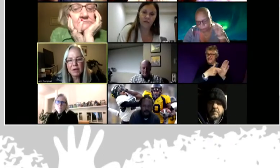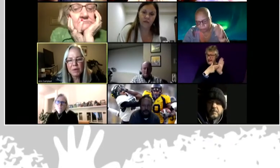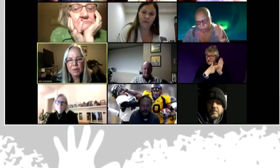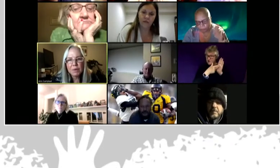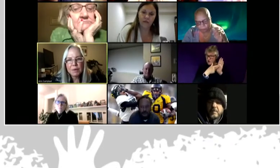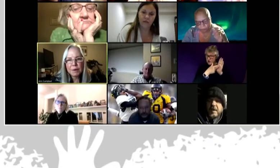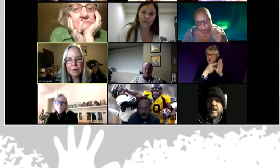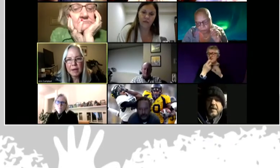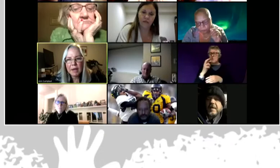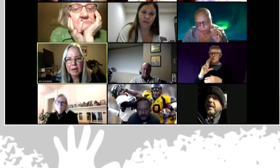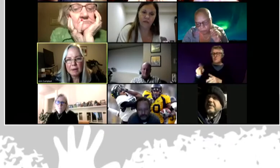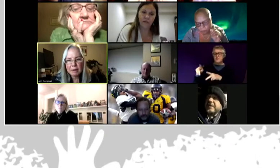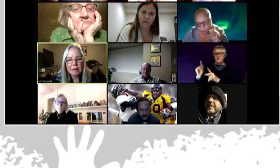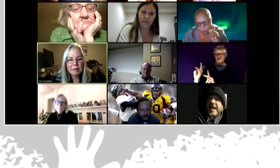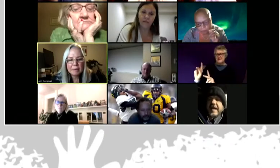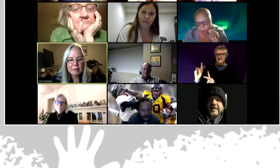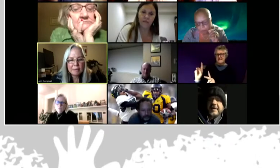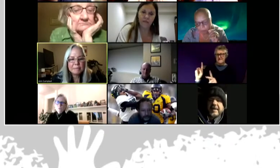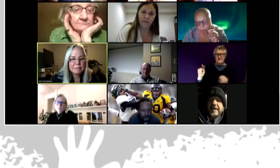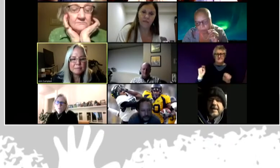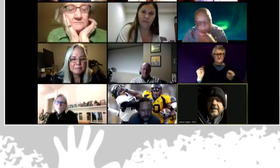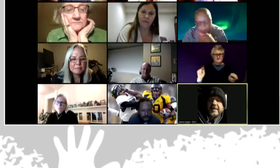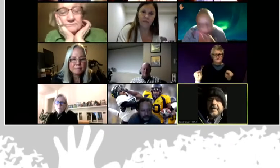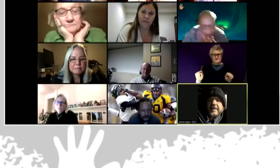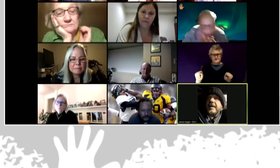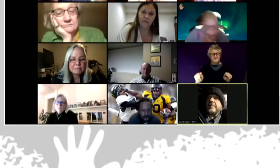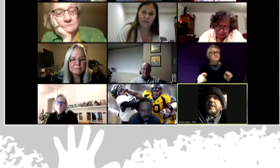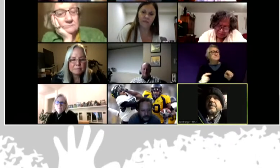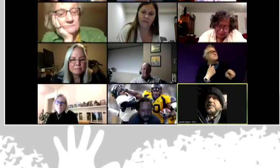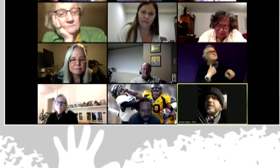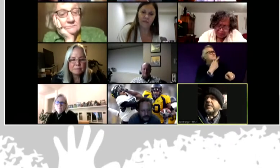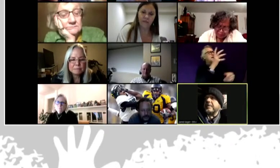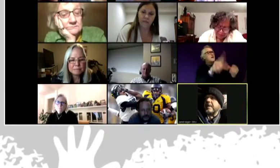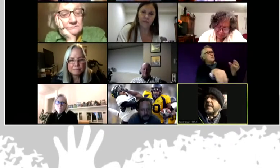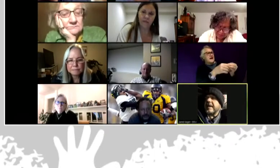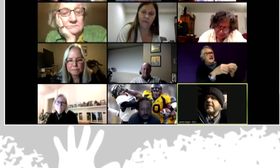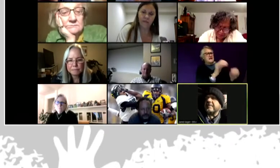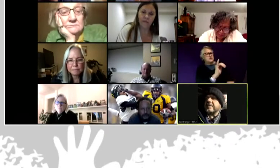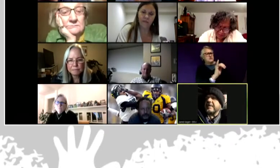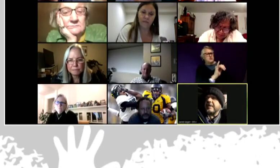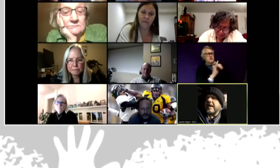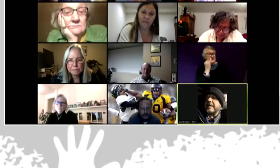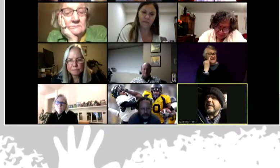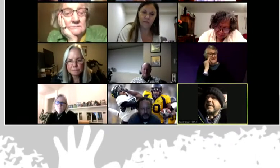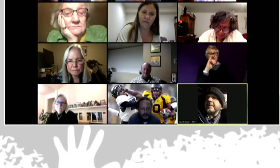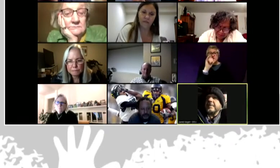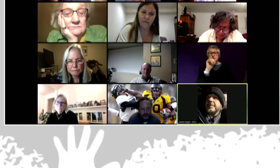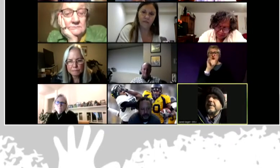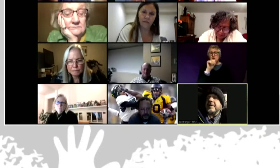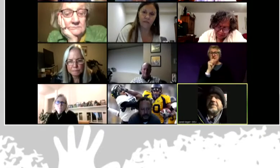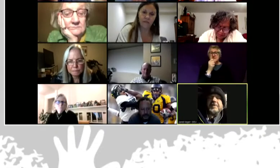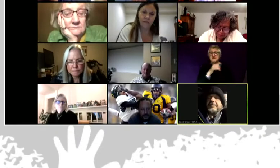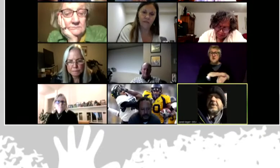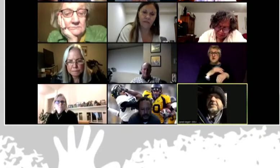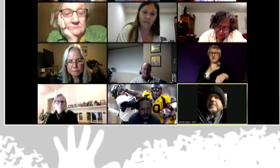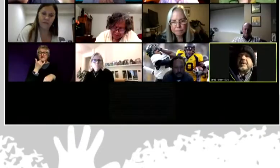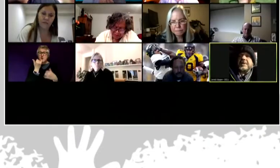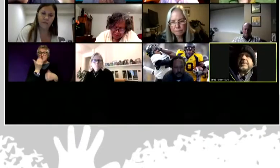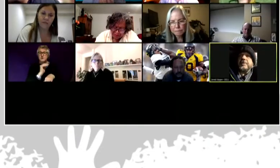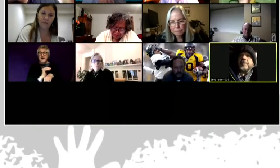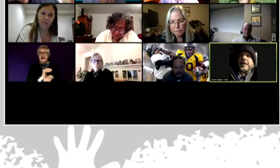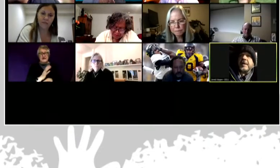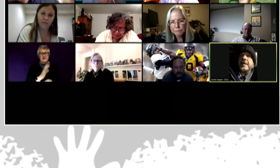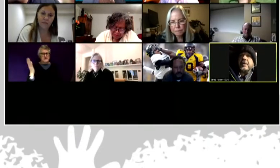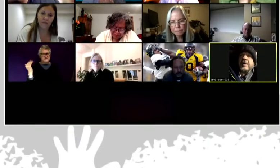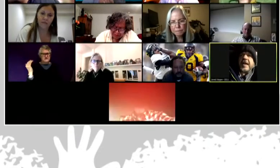Thank you. And I'll just add, Anne, and if Jonas Geisler is on the line, he can feel free to jump in